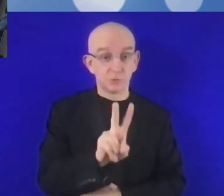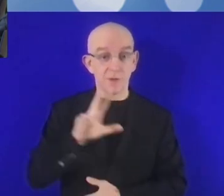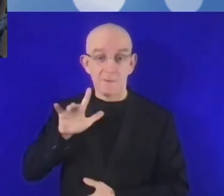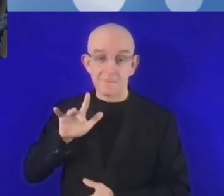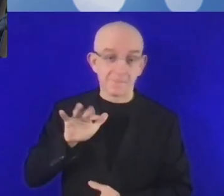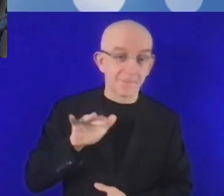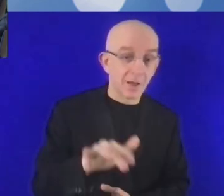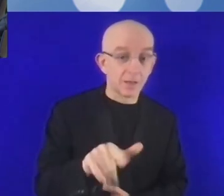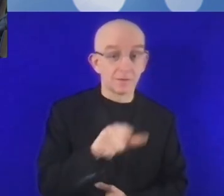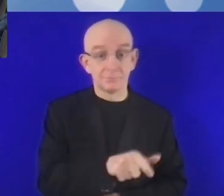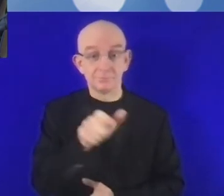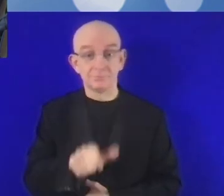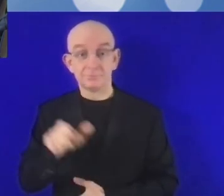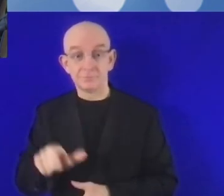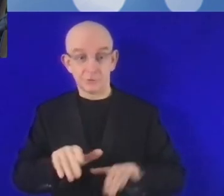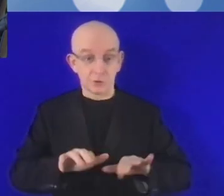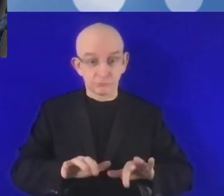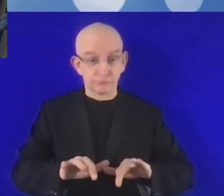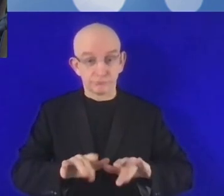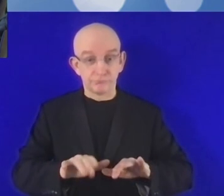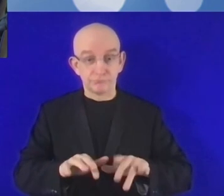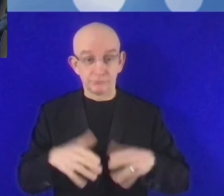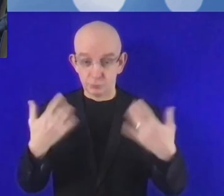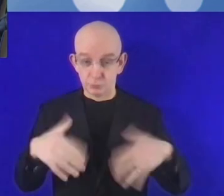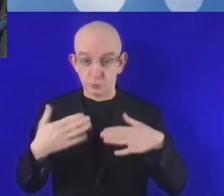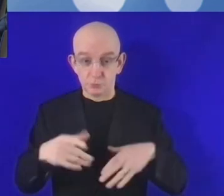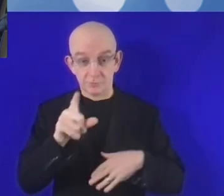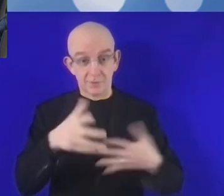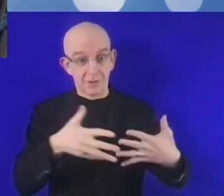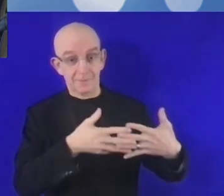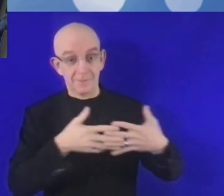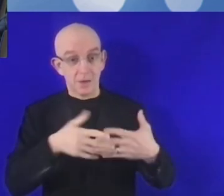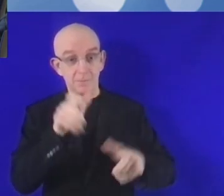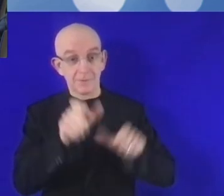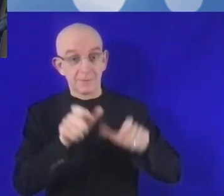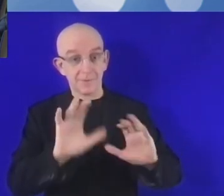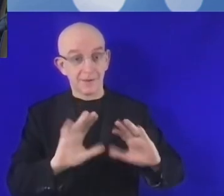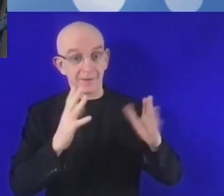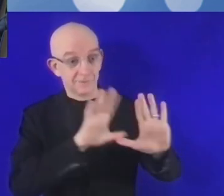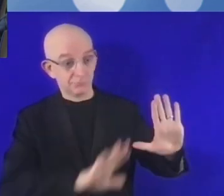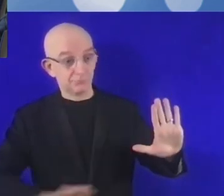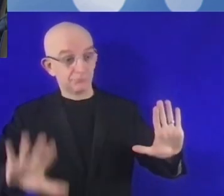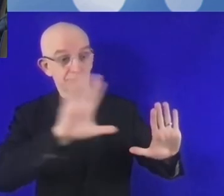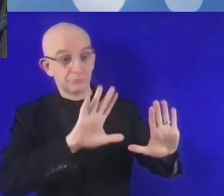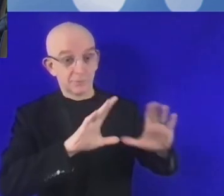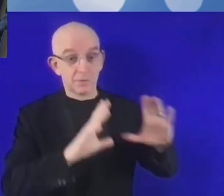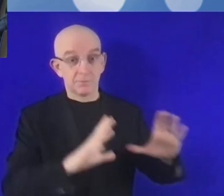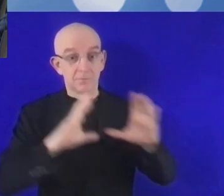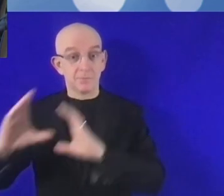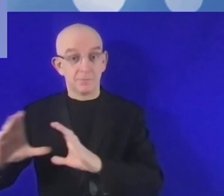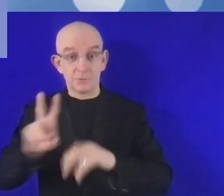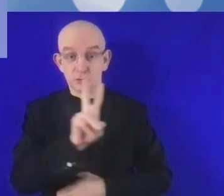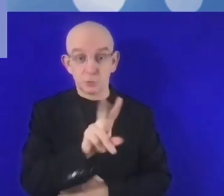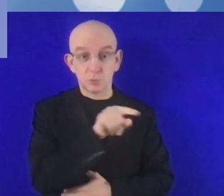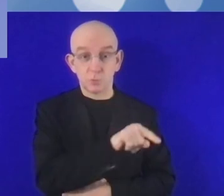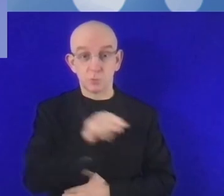The global pandemic has definitely accelerated the process of digitalization of individual areas of economic, political, and social life. Of course,